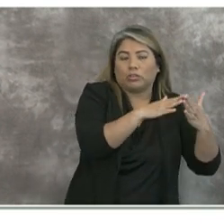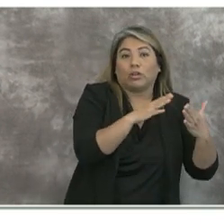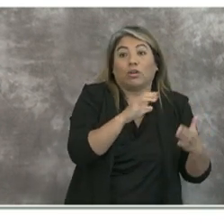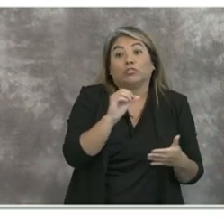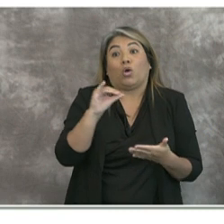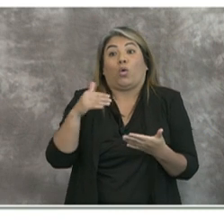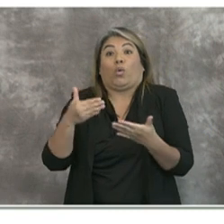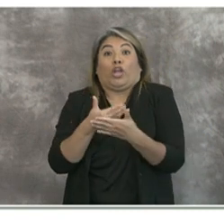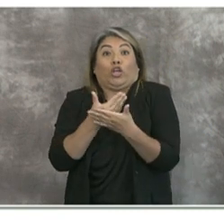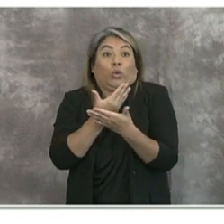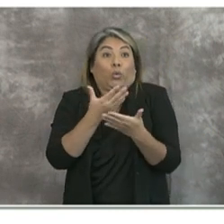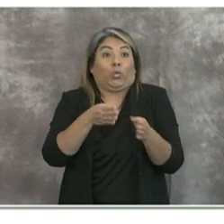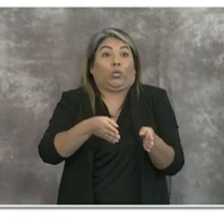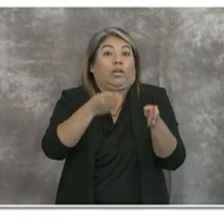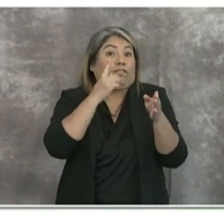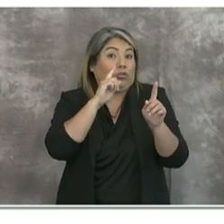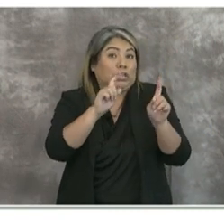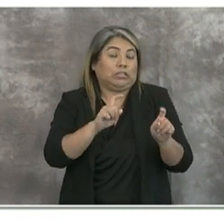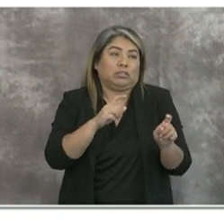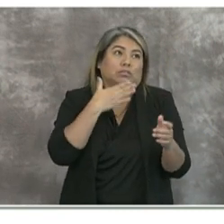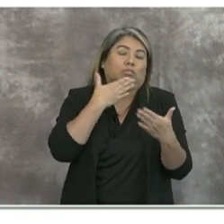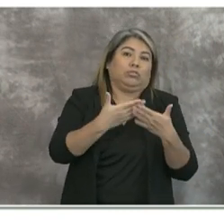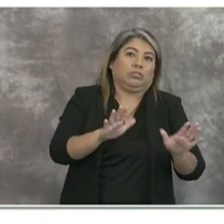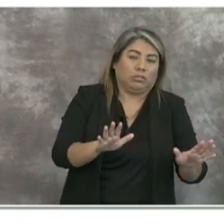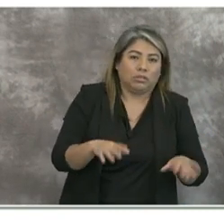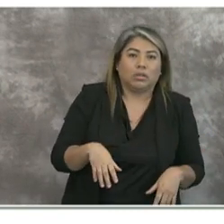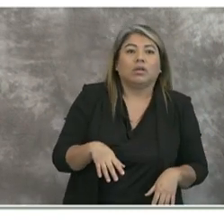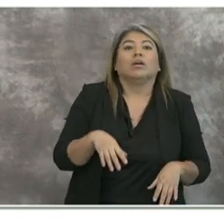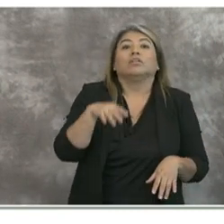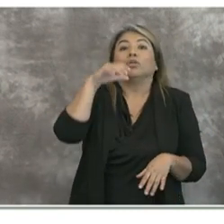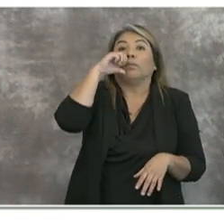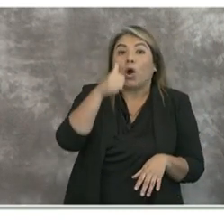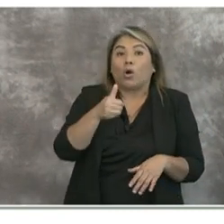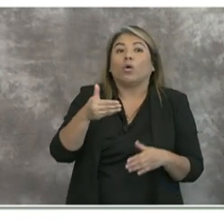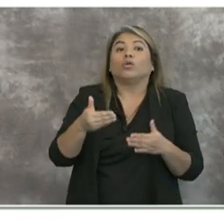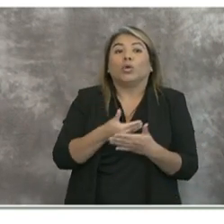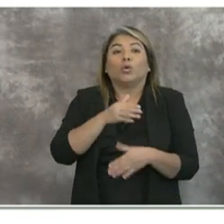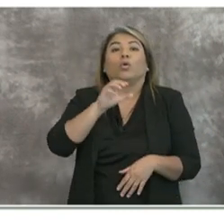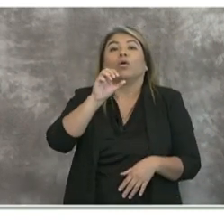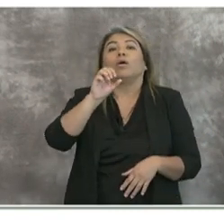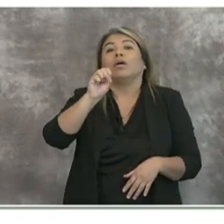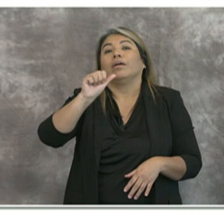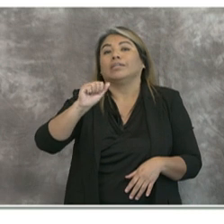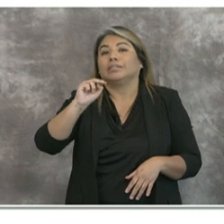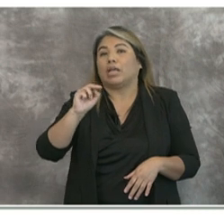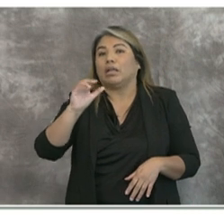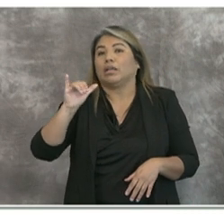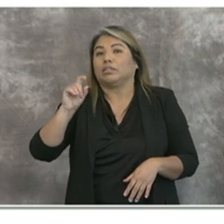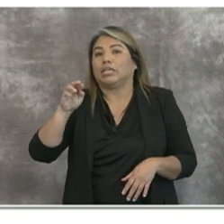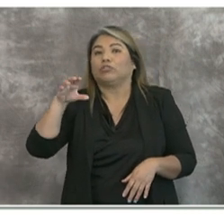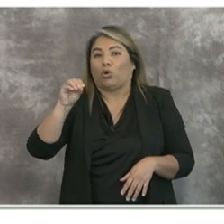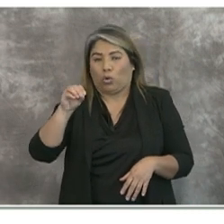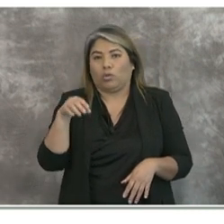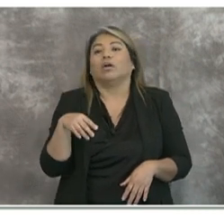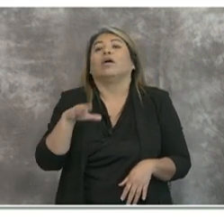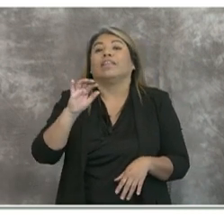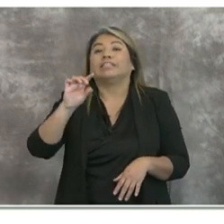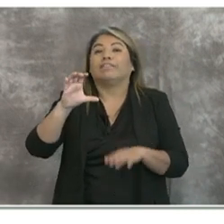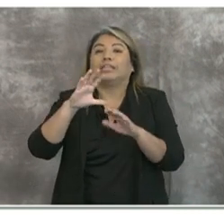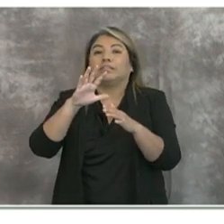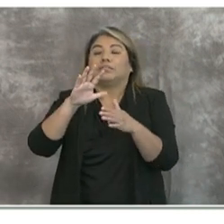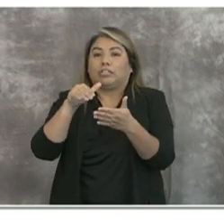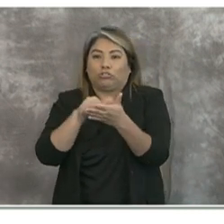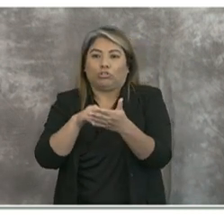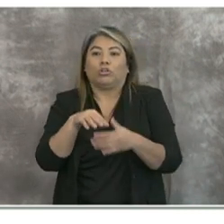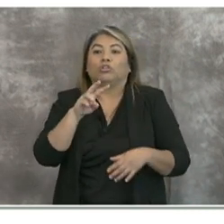to our testing capability. Tomorrow, a new site will open in San Ysidro. This will be at the San Ysidro Civic Center at